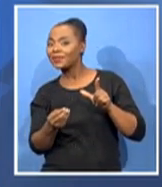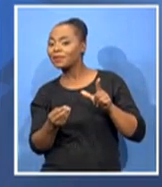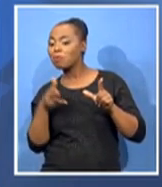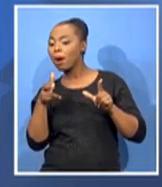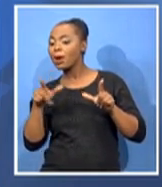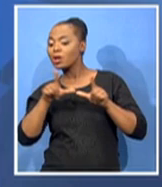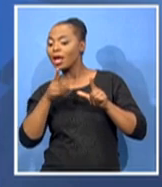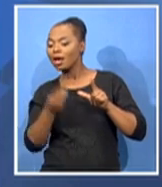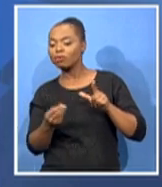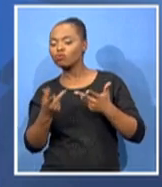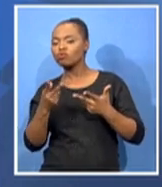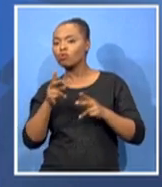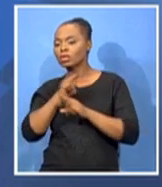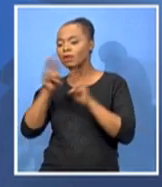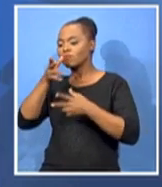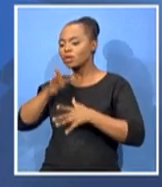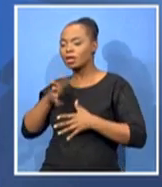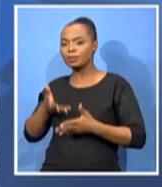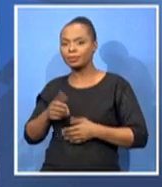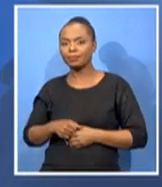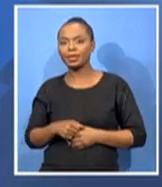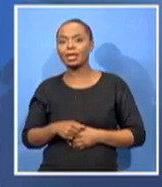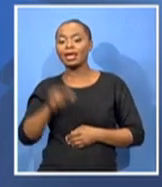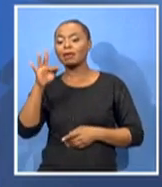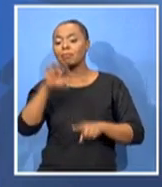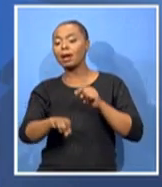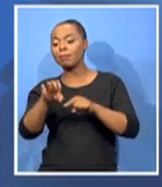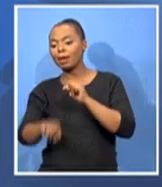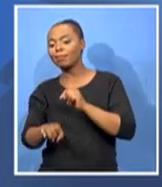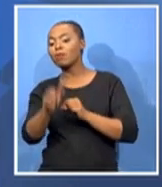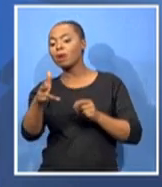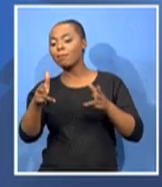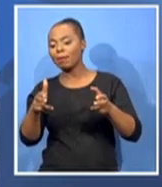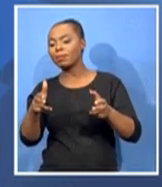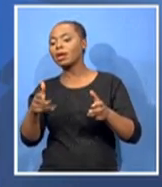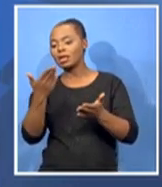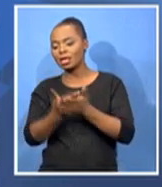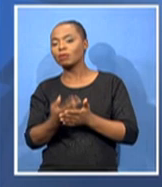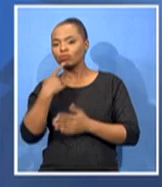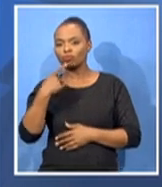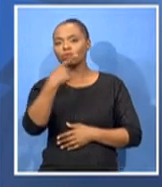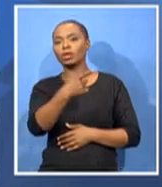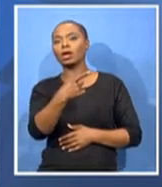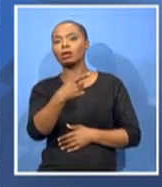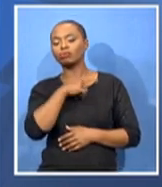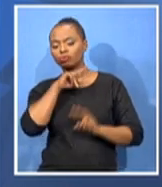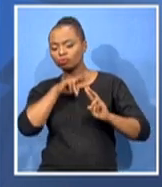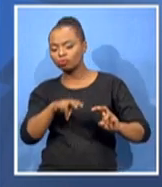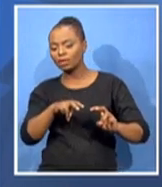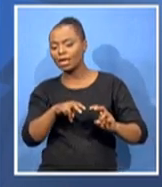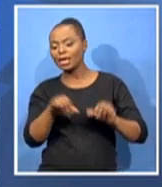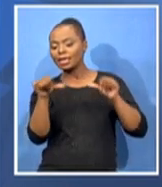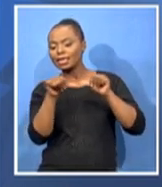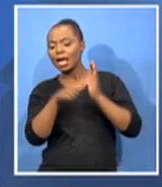firearms, we will be able to make a determination from that using the serial numbers if they're available. If not, we have our other means and